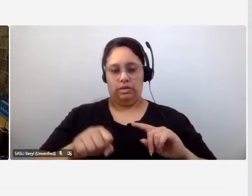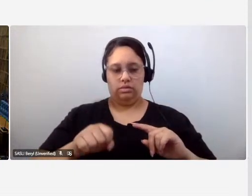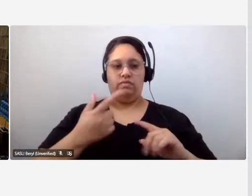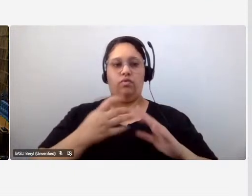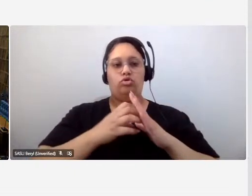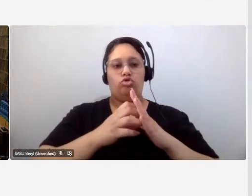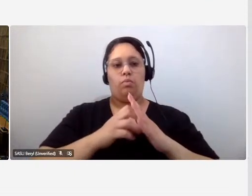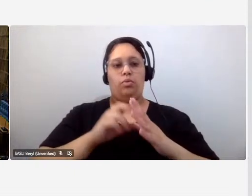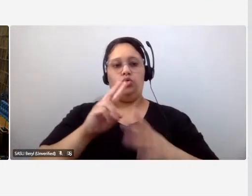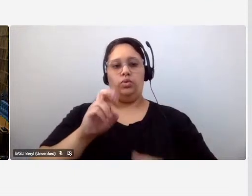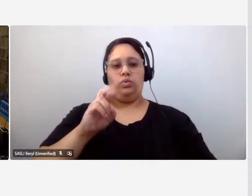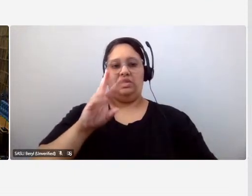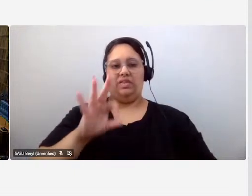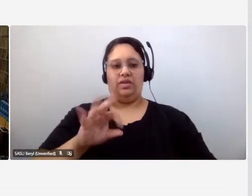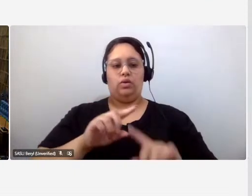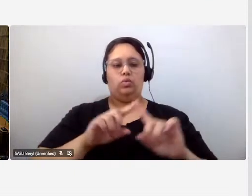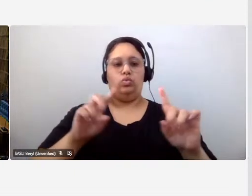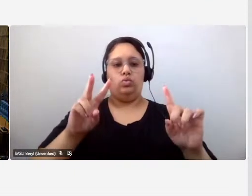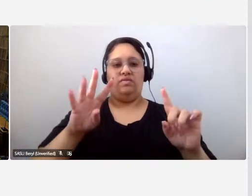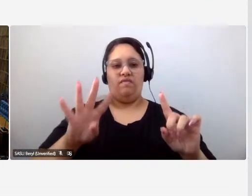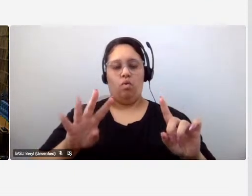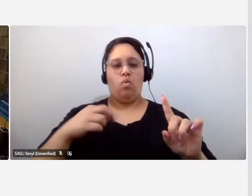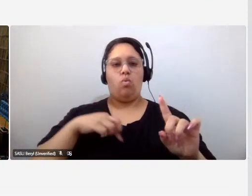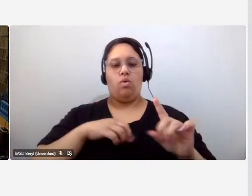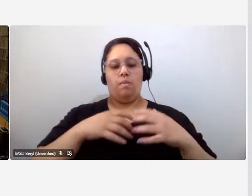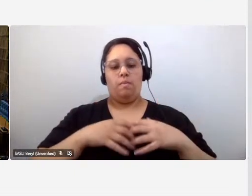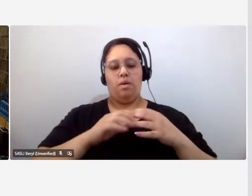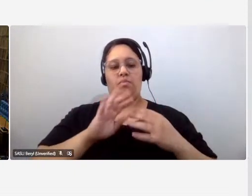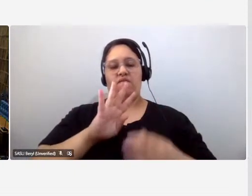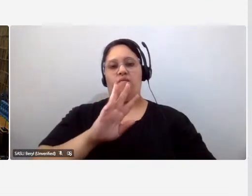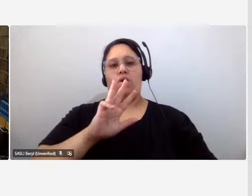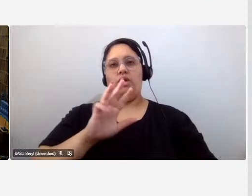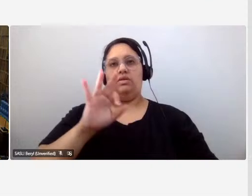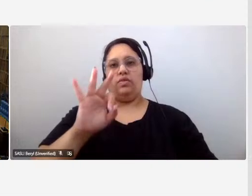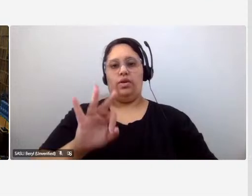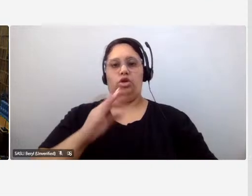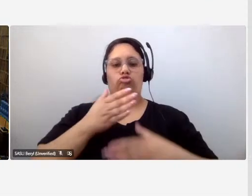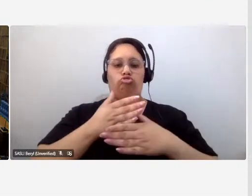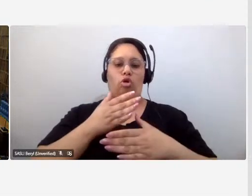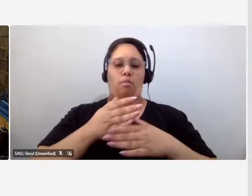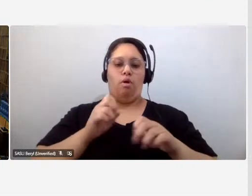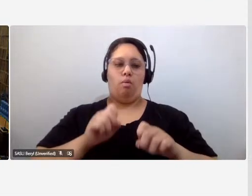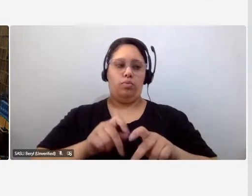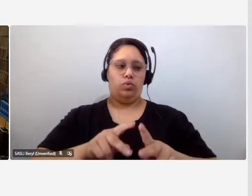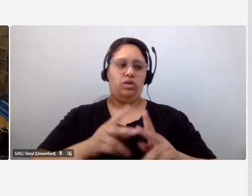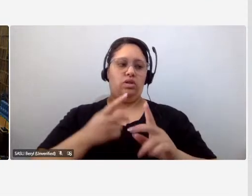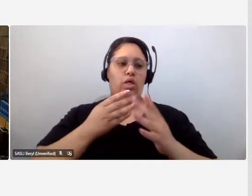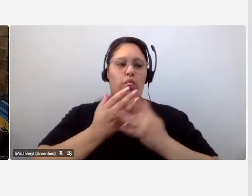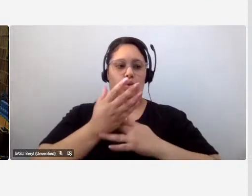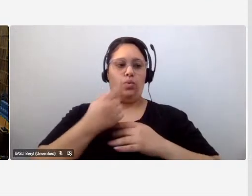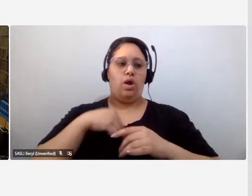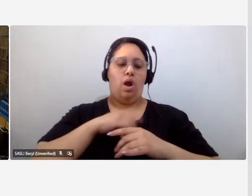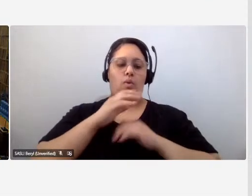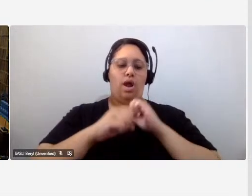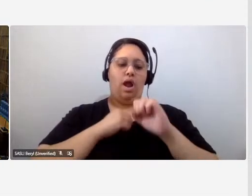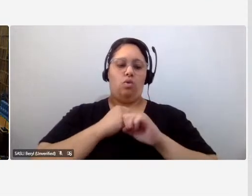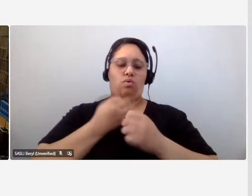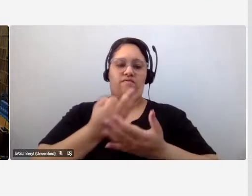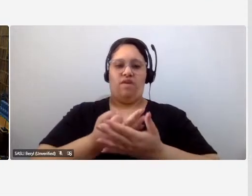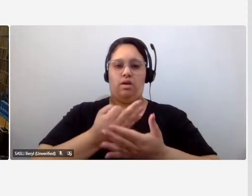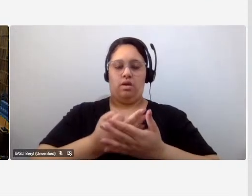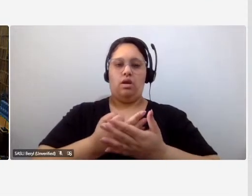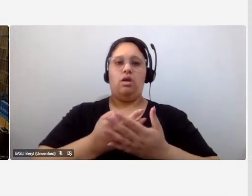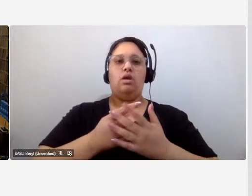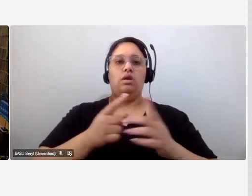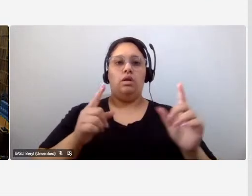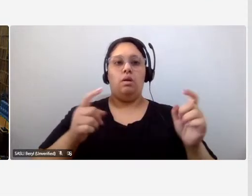instance, 2023-24, we have created 493 job opportunities through our annual funding,